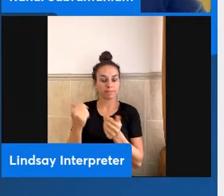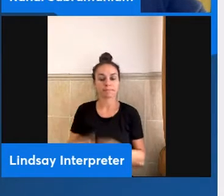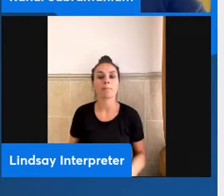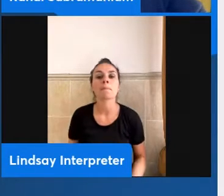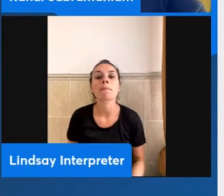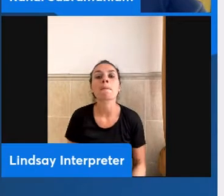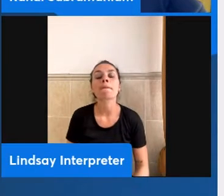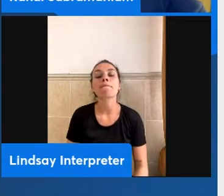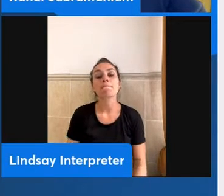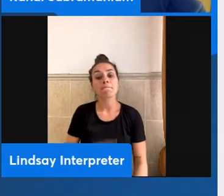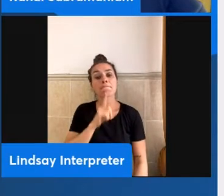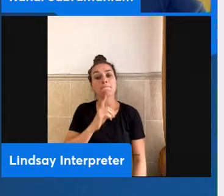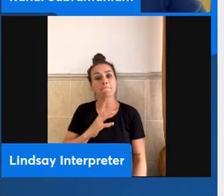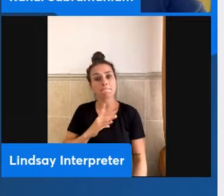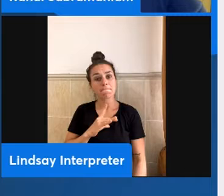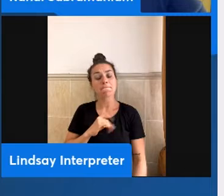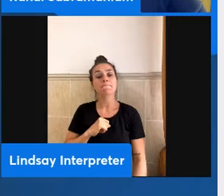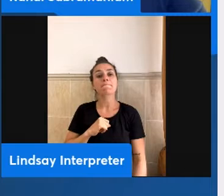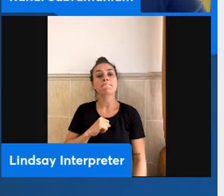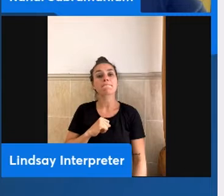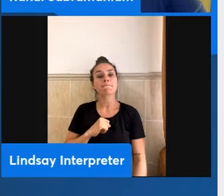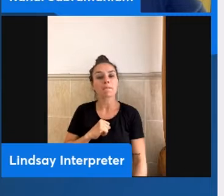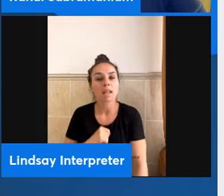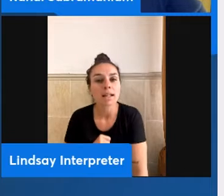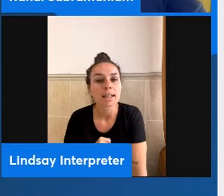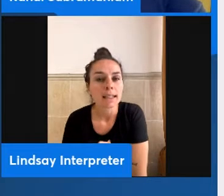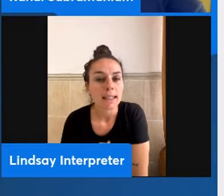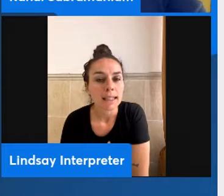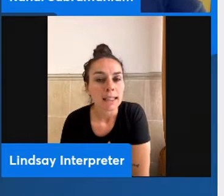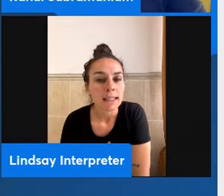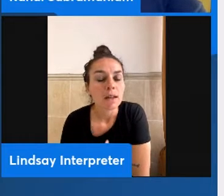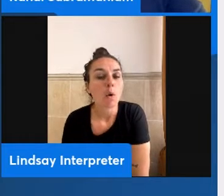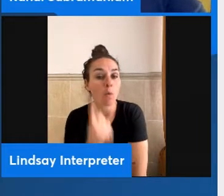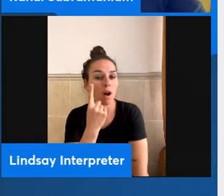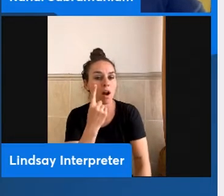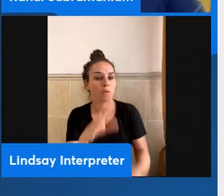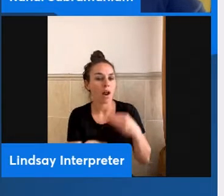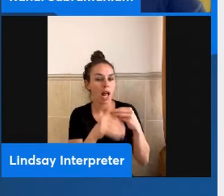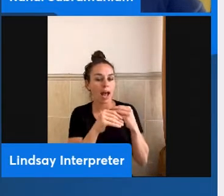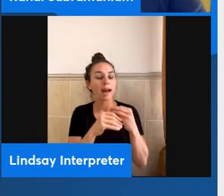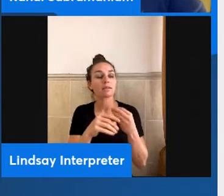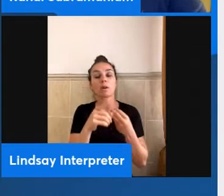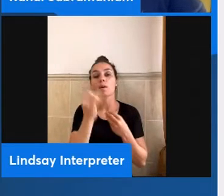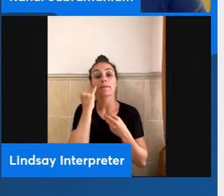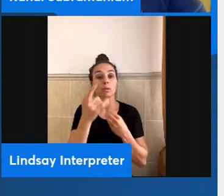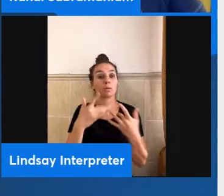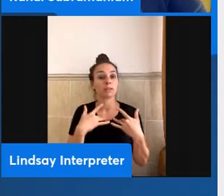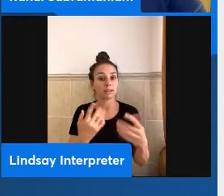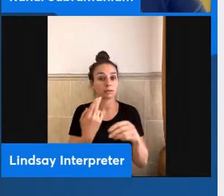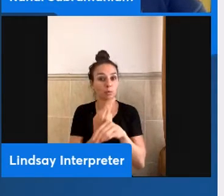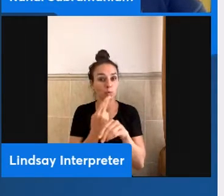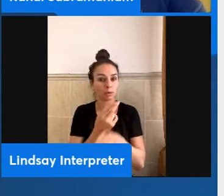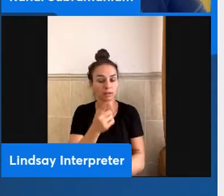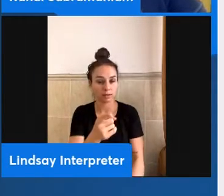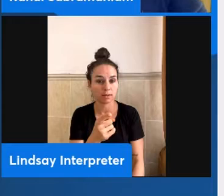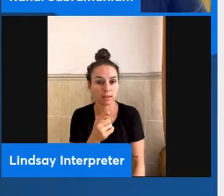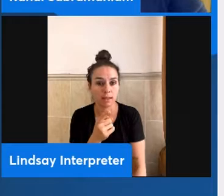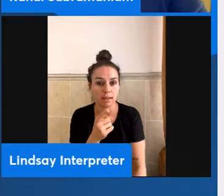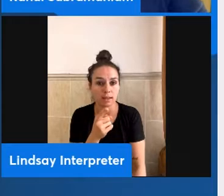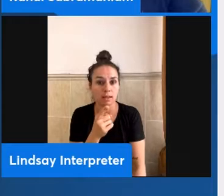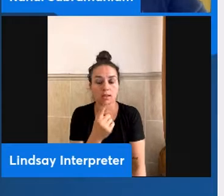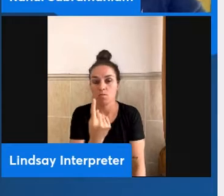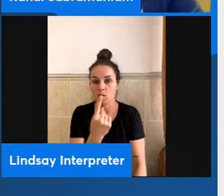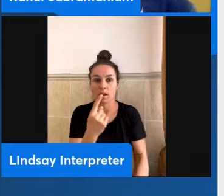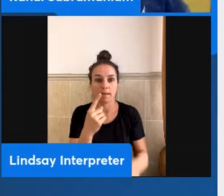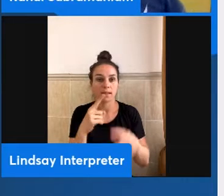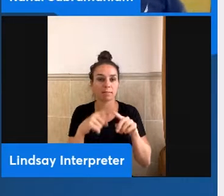neat, pretty neat. I would just add a caveat to that. So if you are typically running an application that is based on a virtual